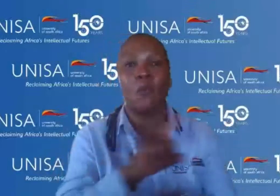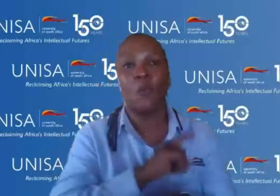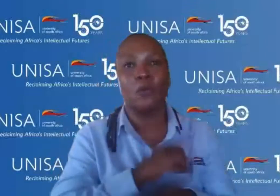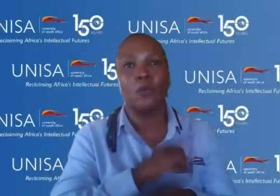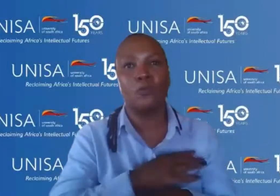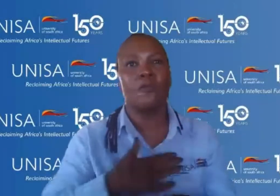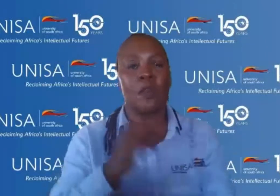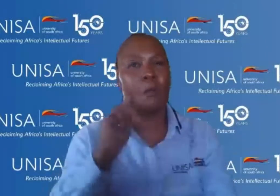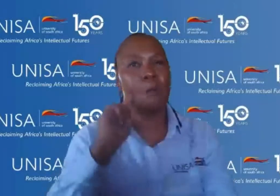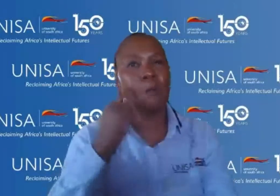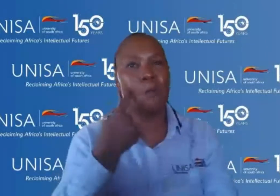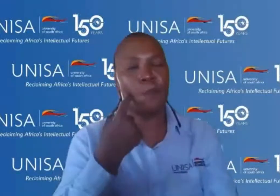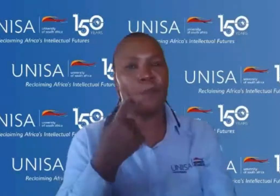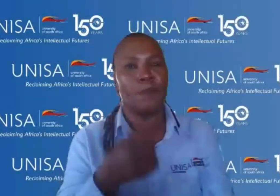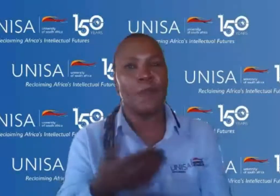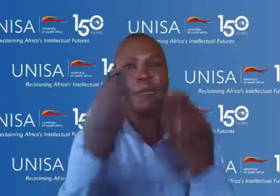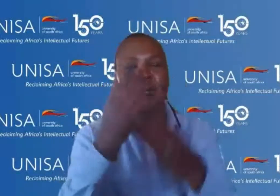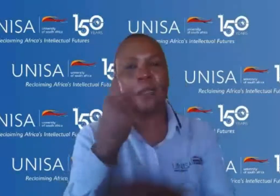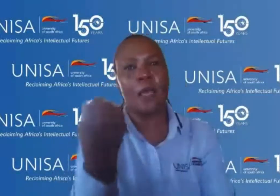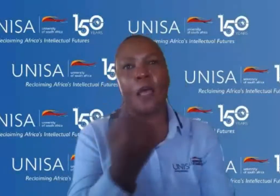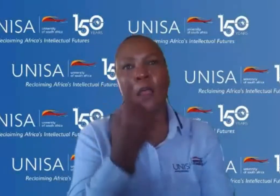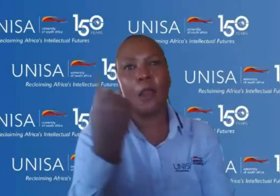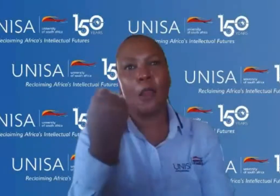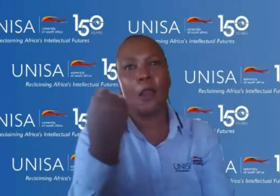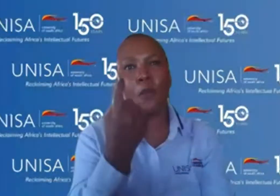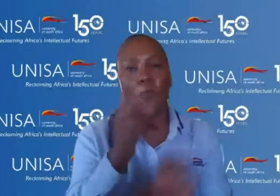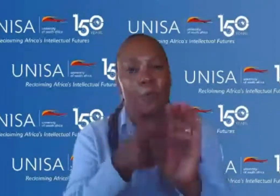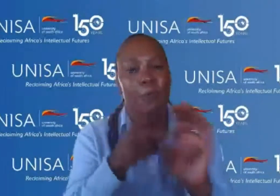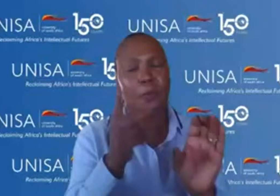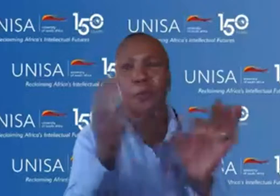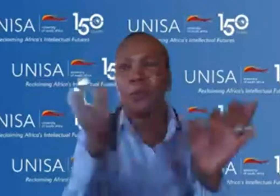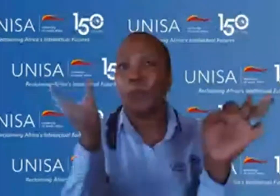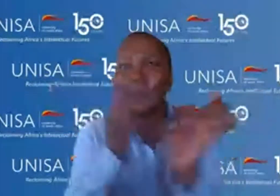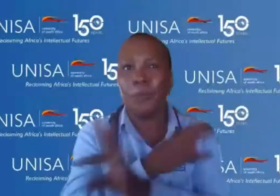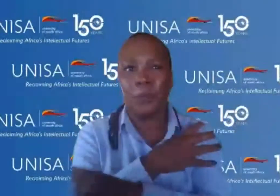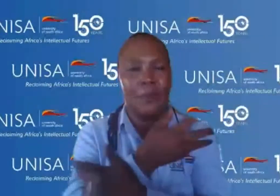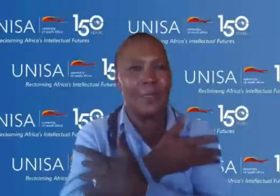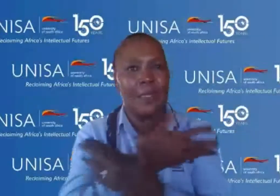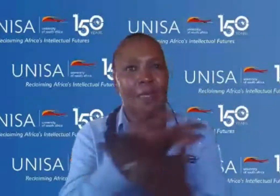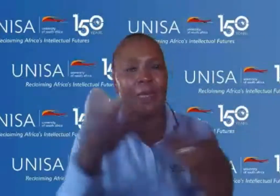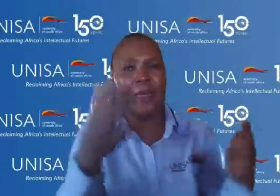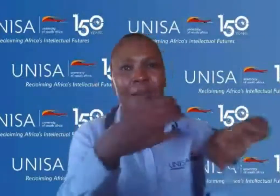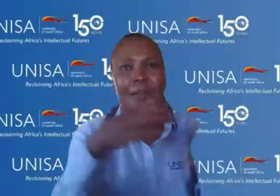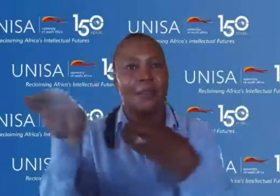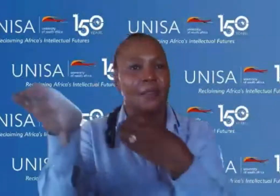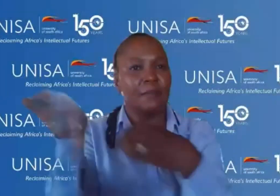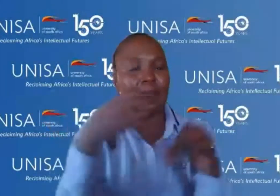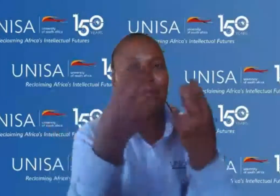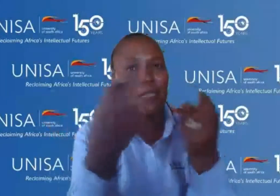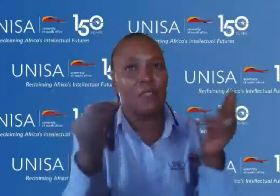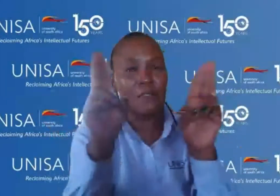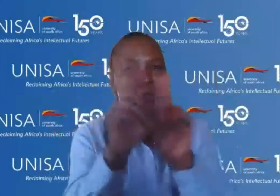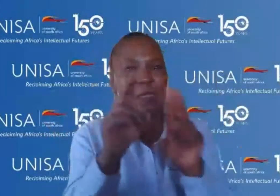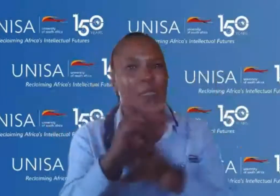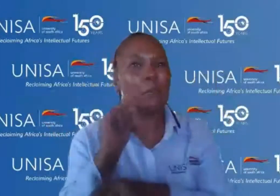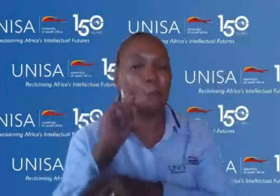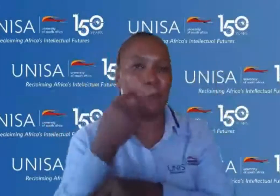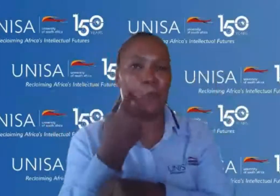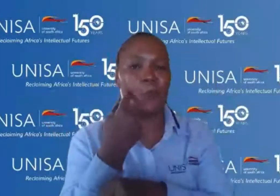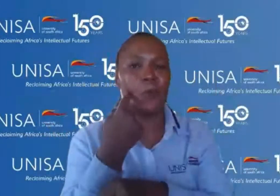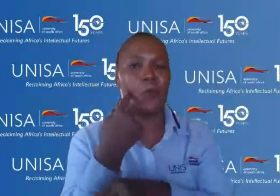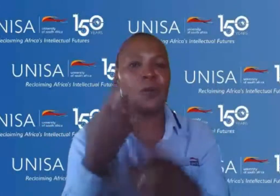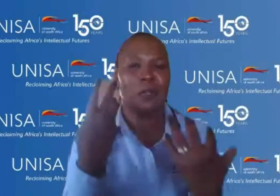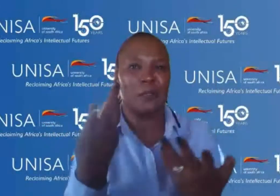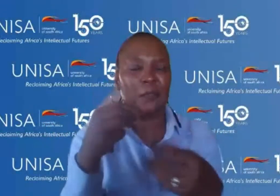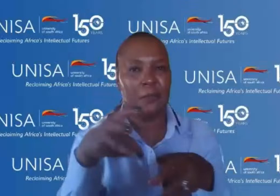alone and not participating in other activities in the university, it can be a boring journey. And